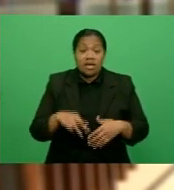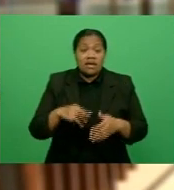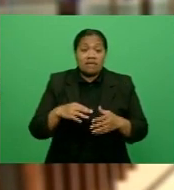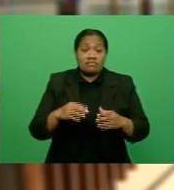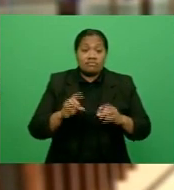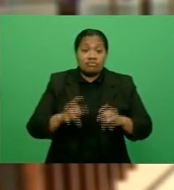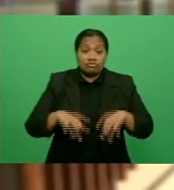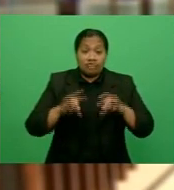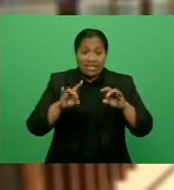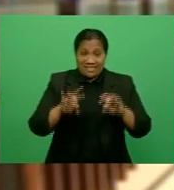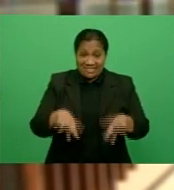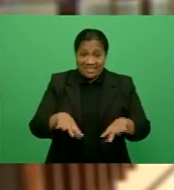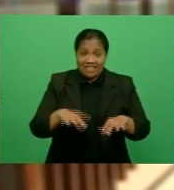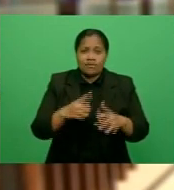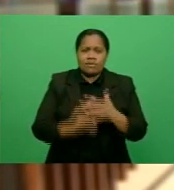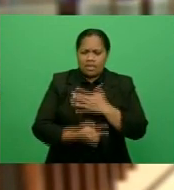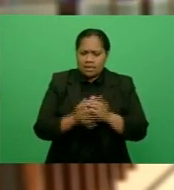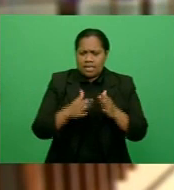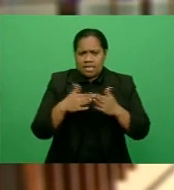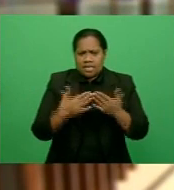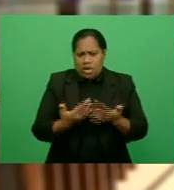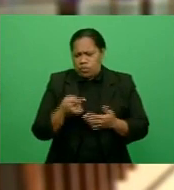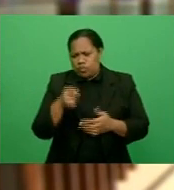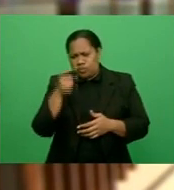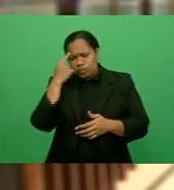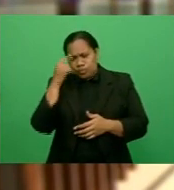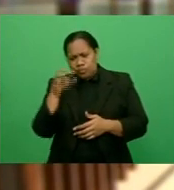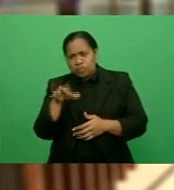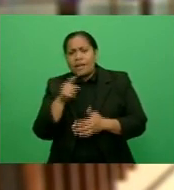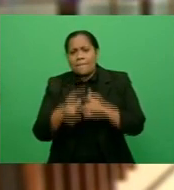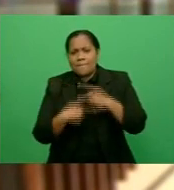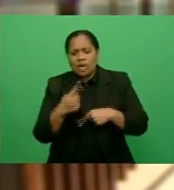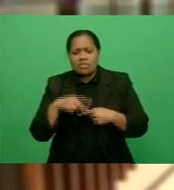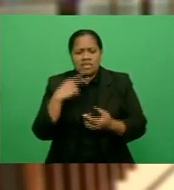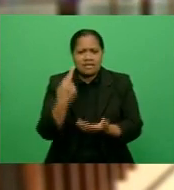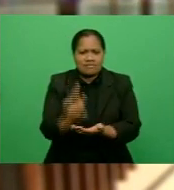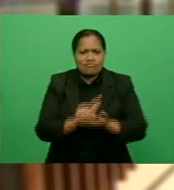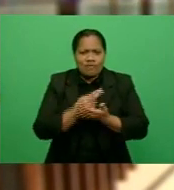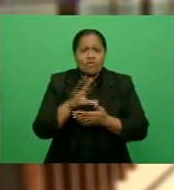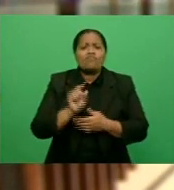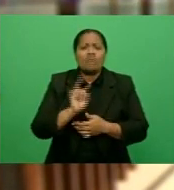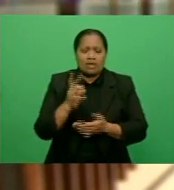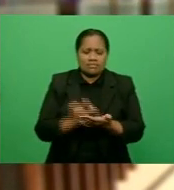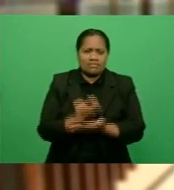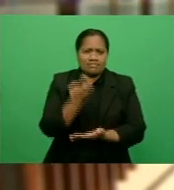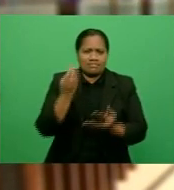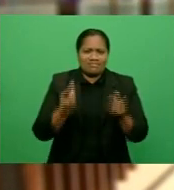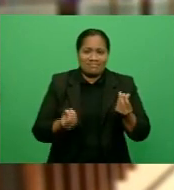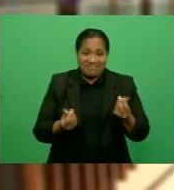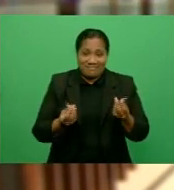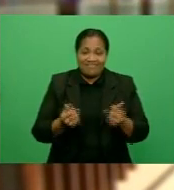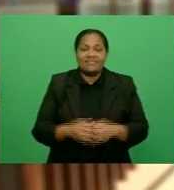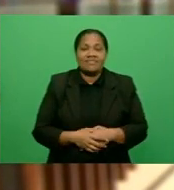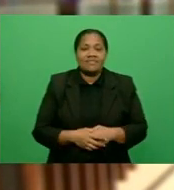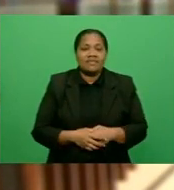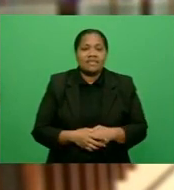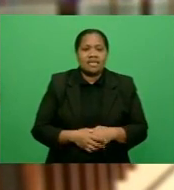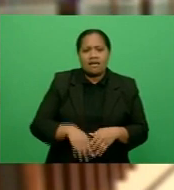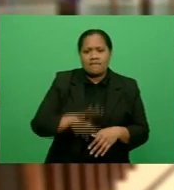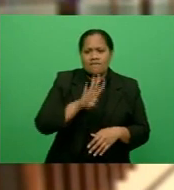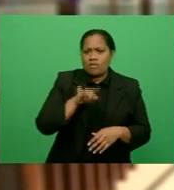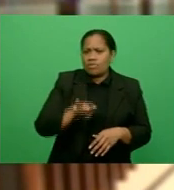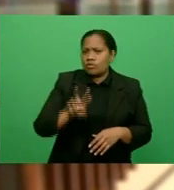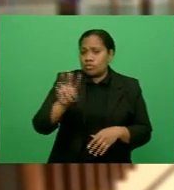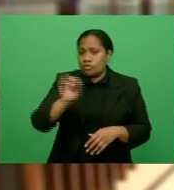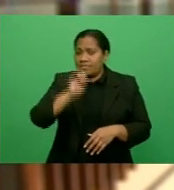optimistic about the economic recovery. This is despite the fall of consumer spending by 4.2% month-on-month